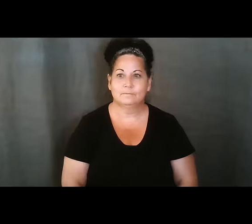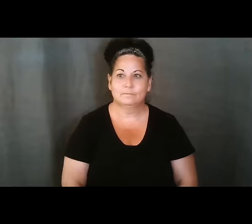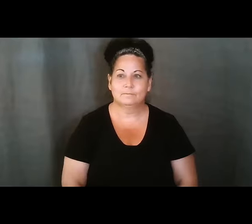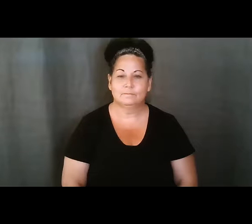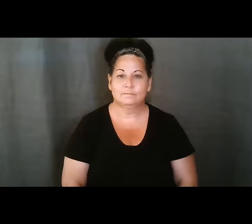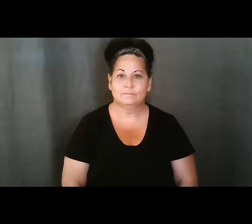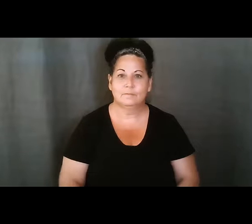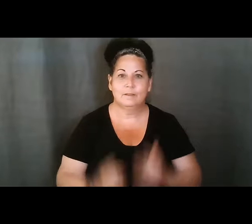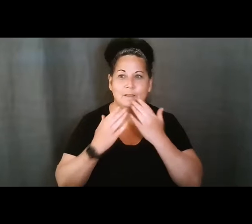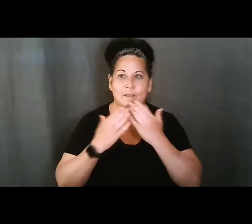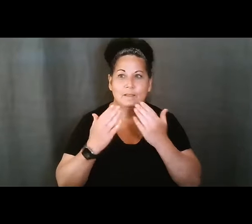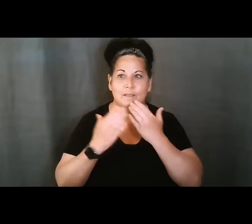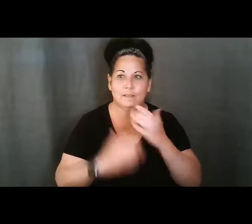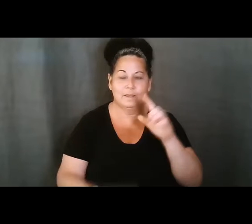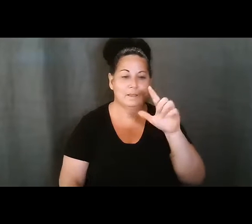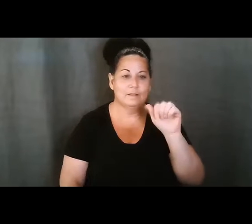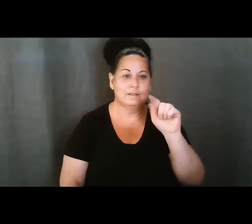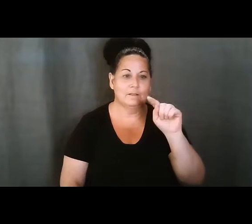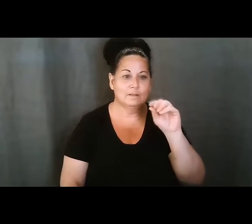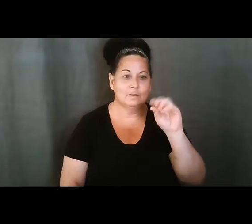Thank you, Miss Latasha. She's glad to be here.